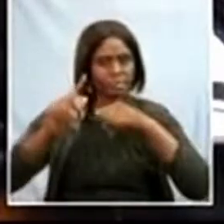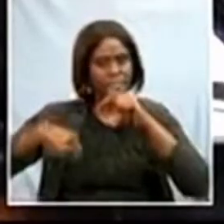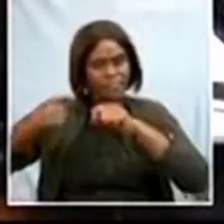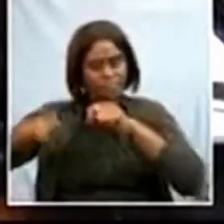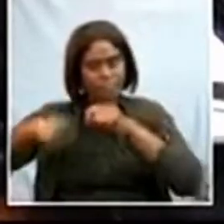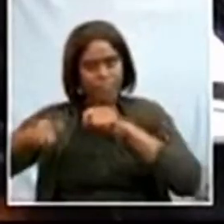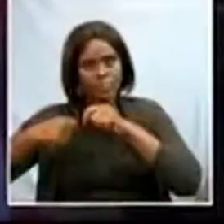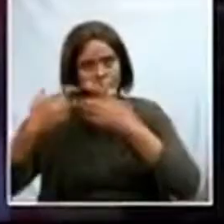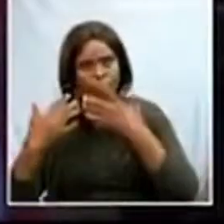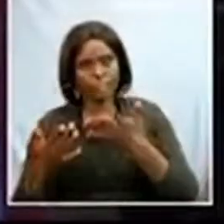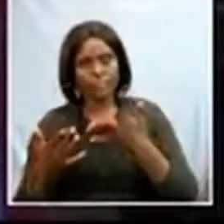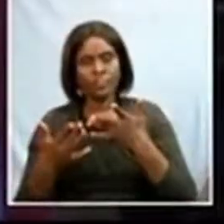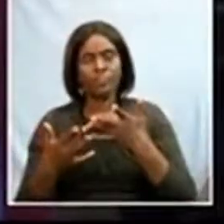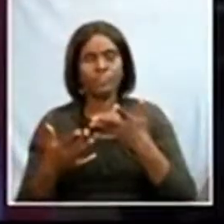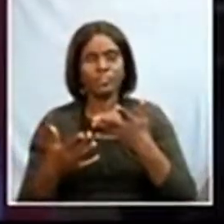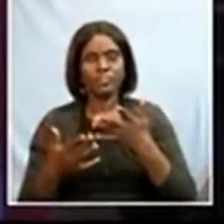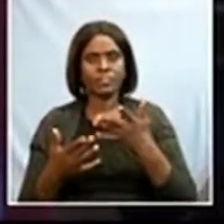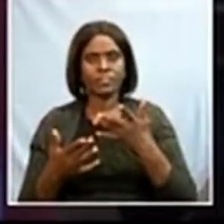tailoring,